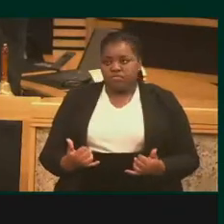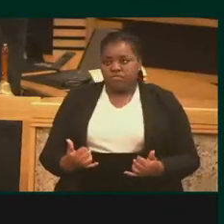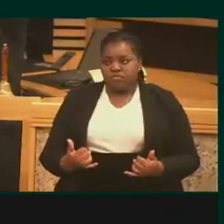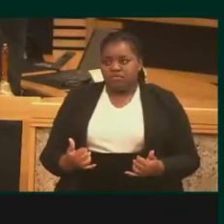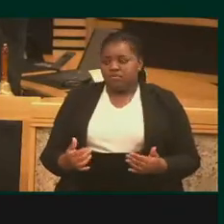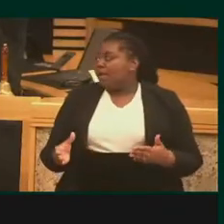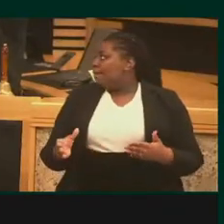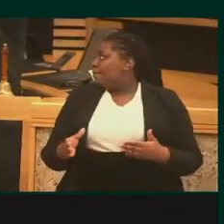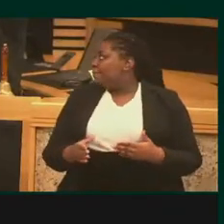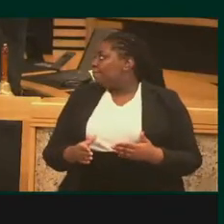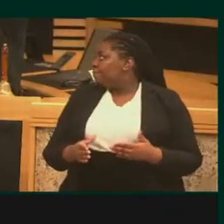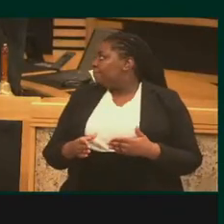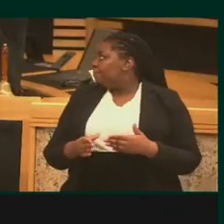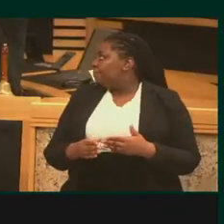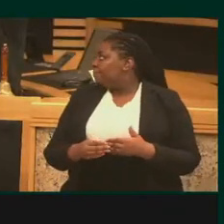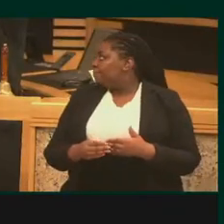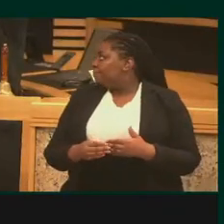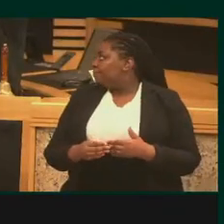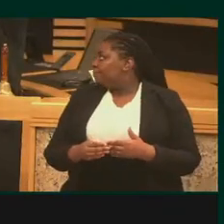members statements